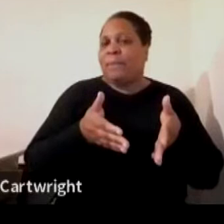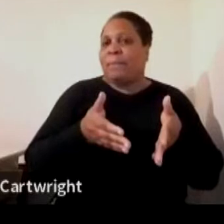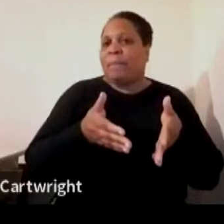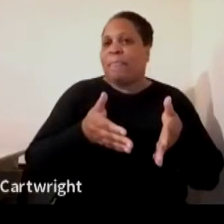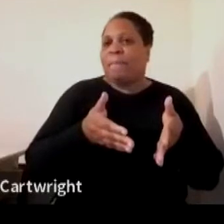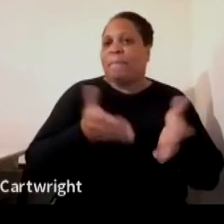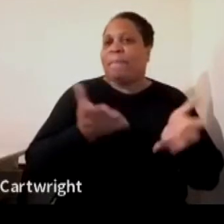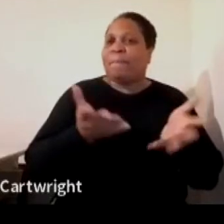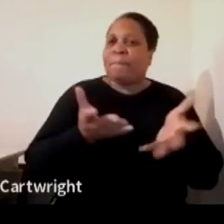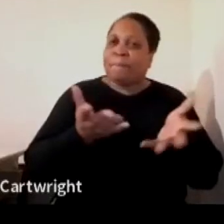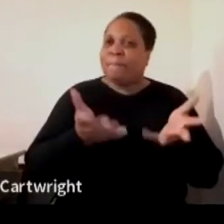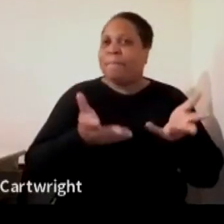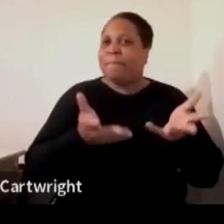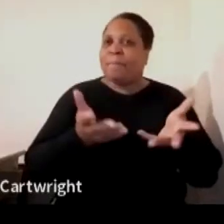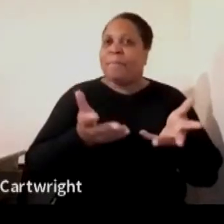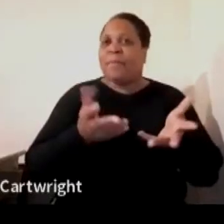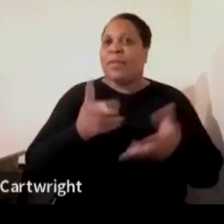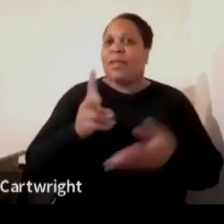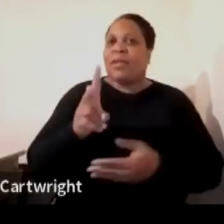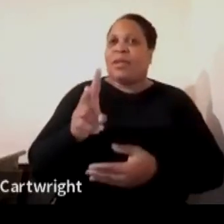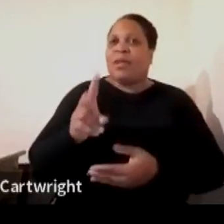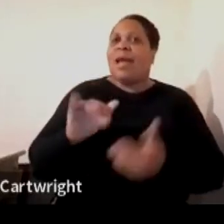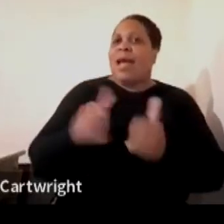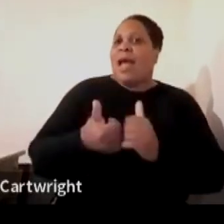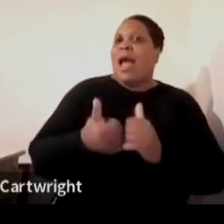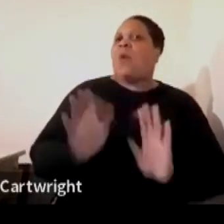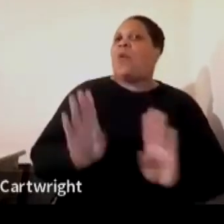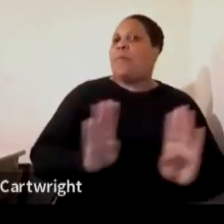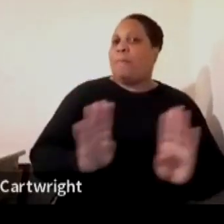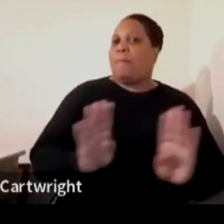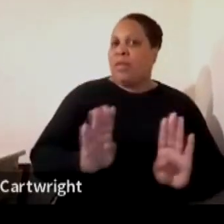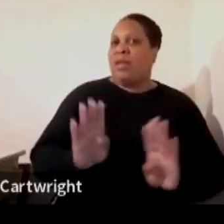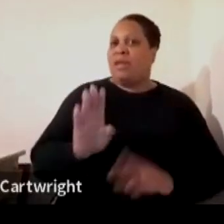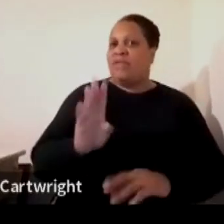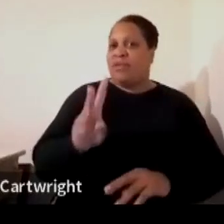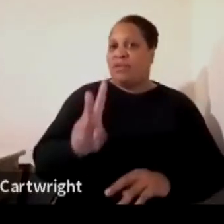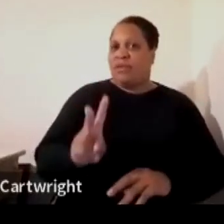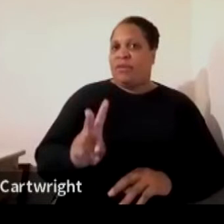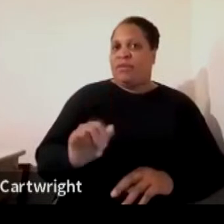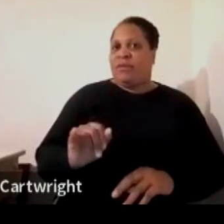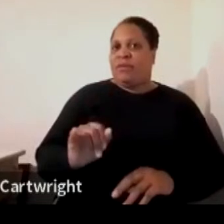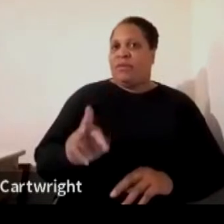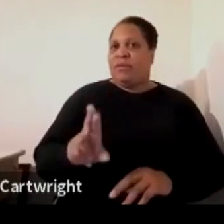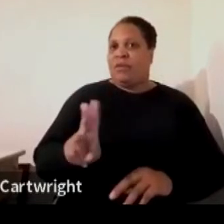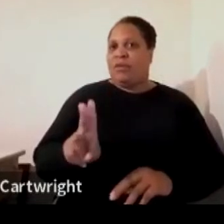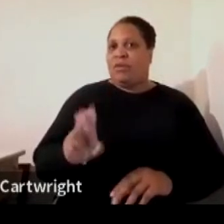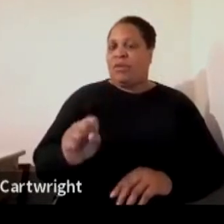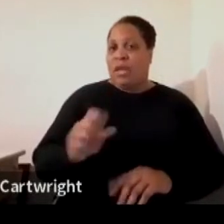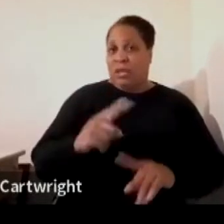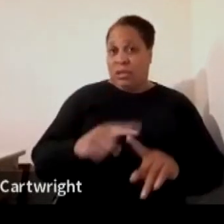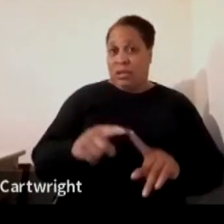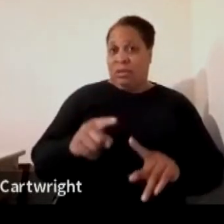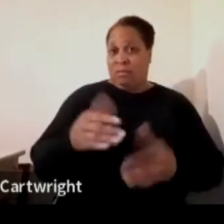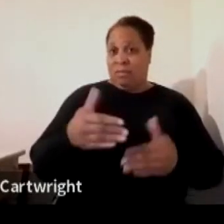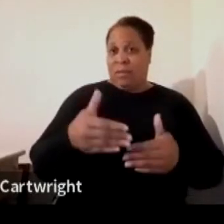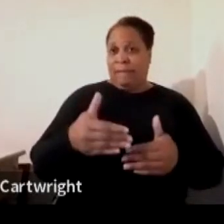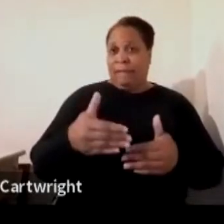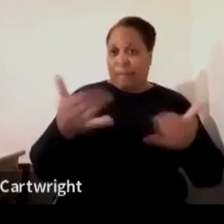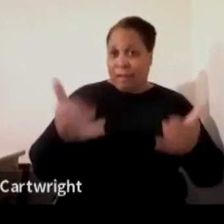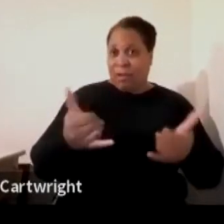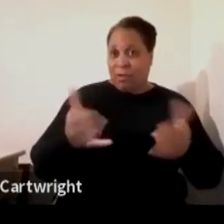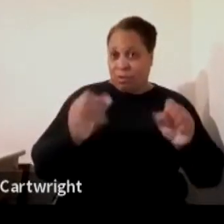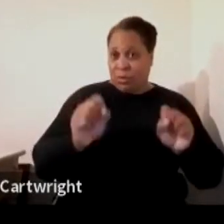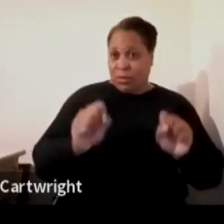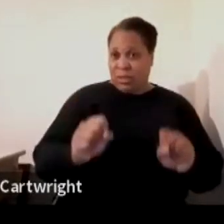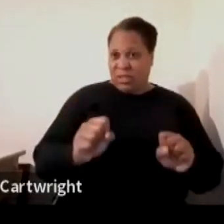the virus behaves, but the vaccines are still able to record. It's a bit